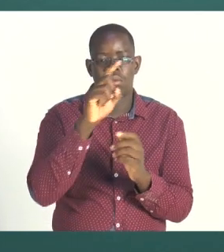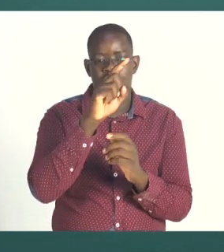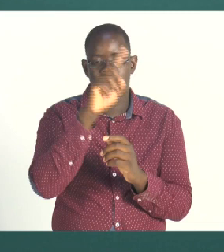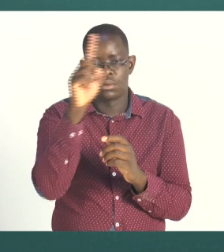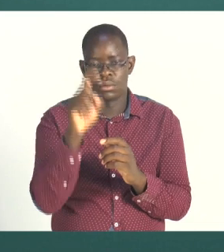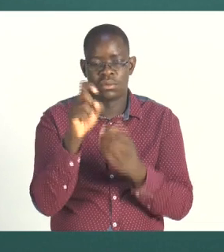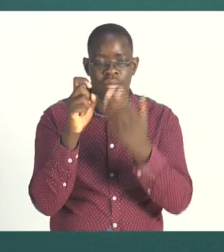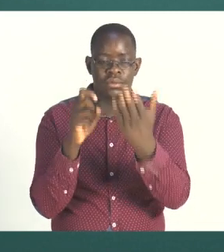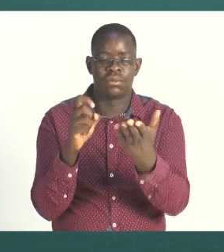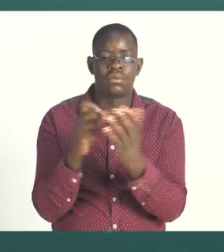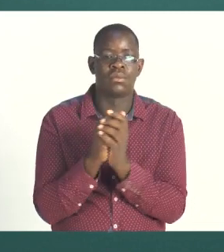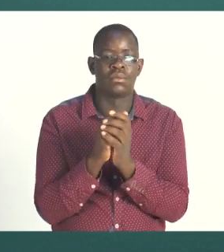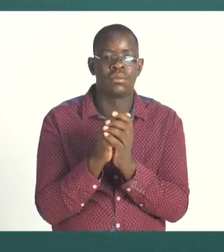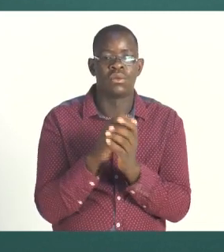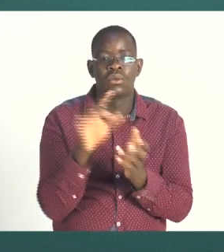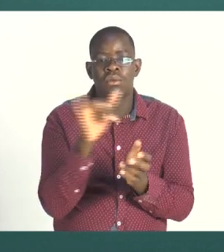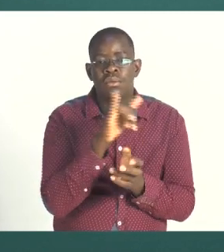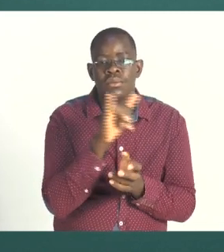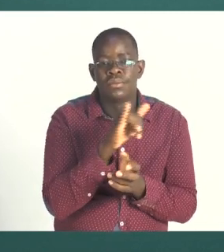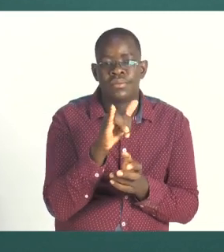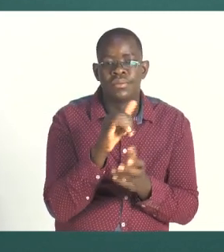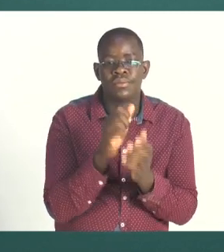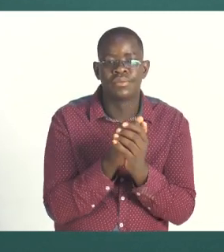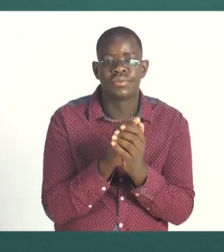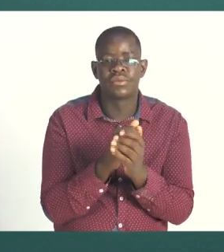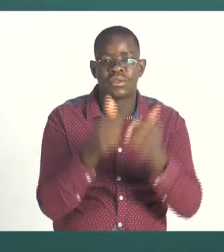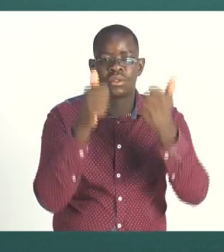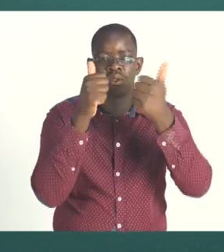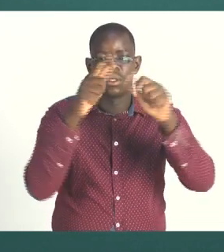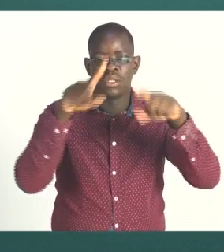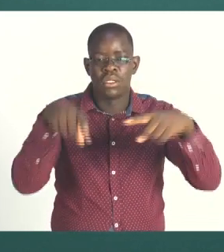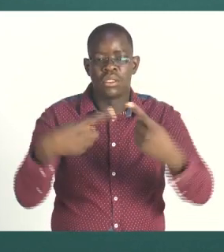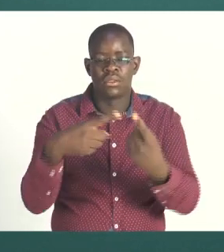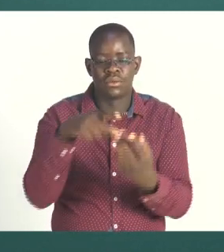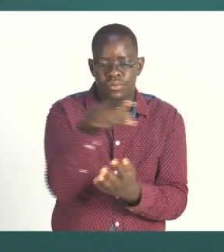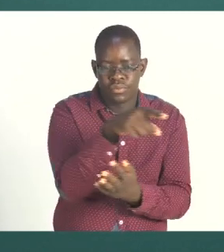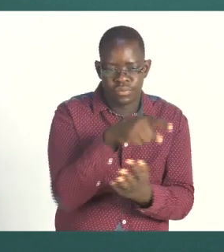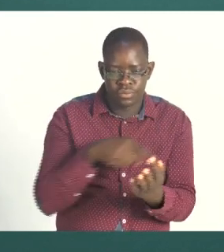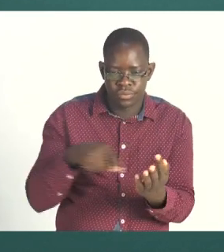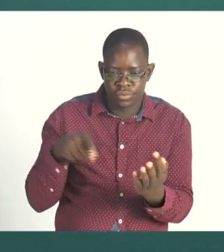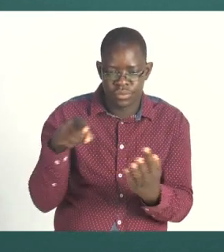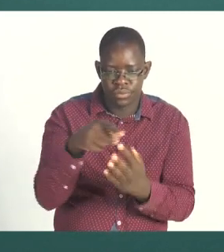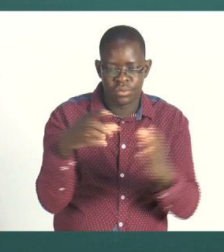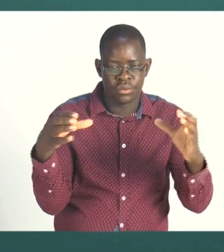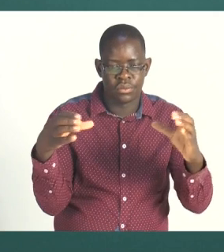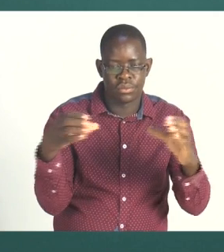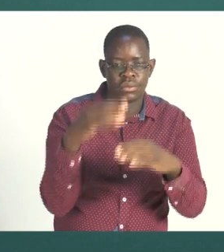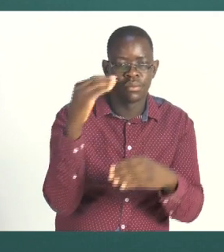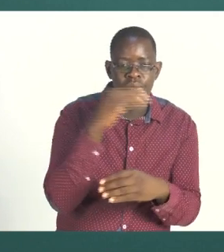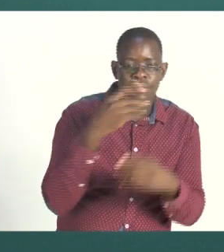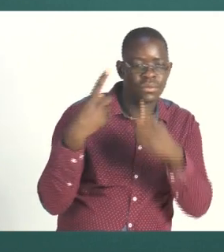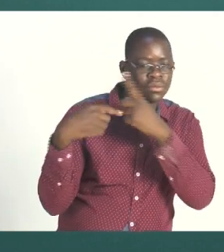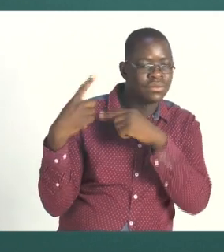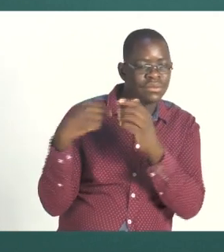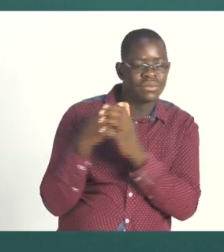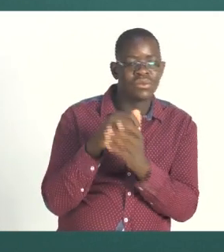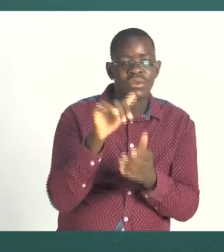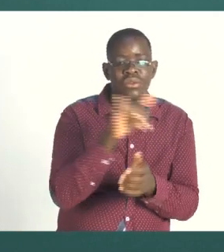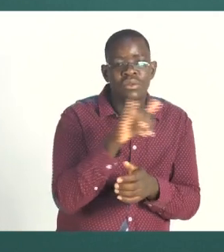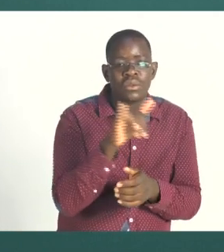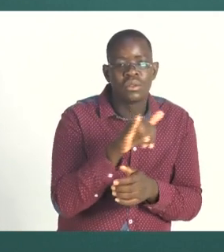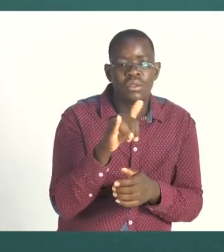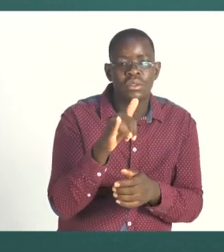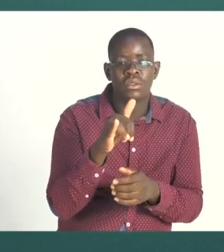question. Which of the following is an advantage of rotational grazing? I repeat that. Which of